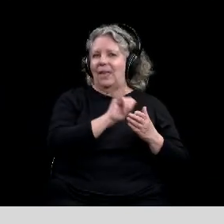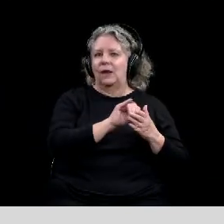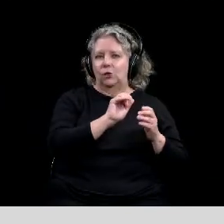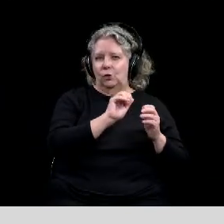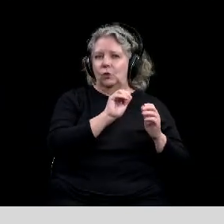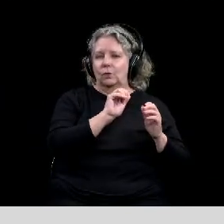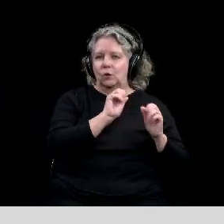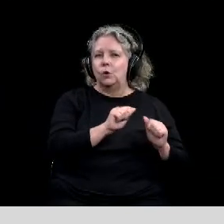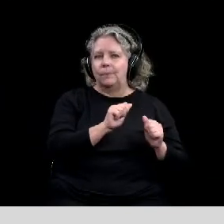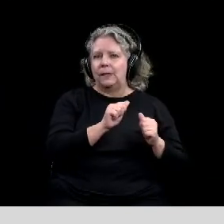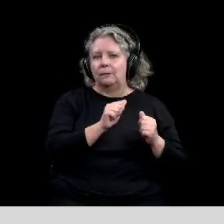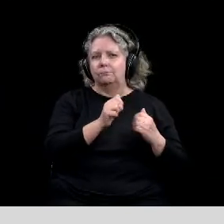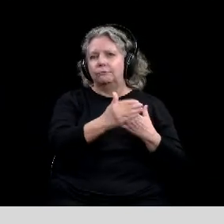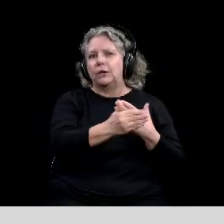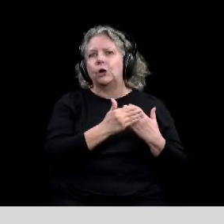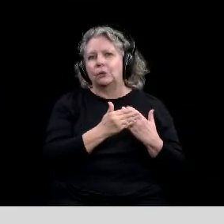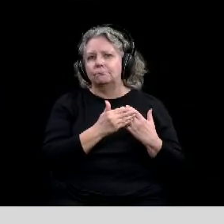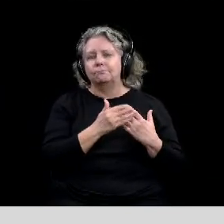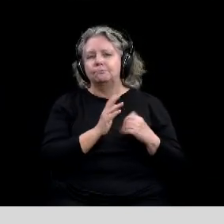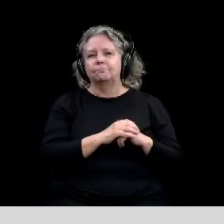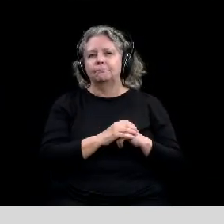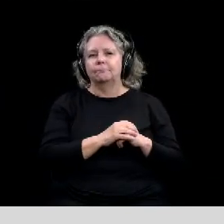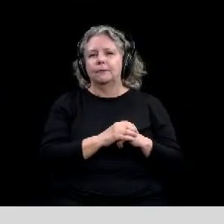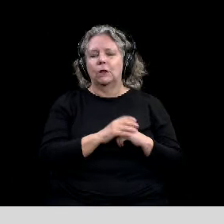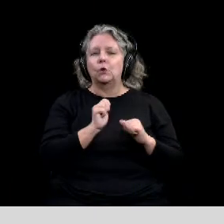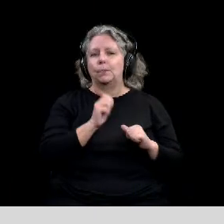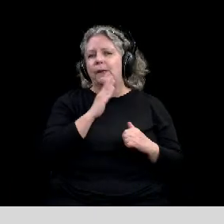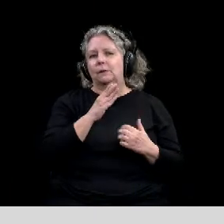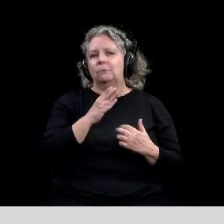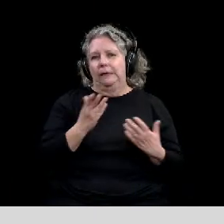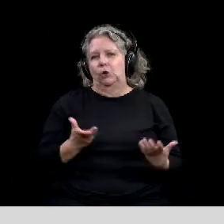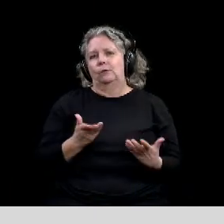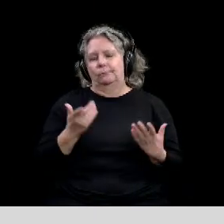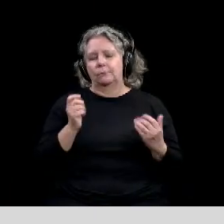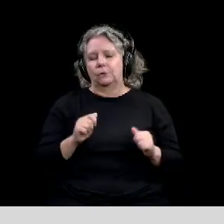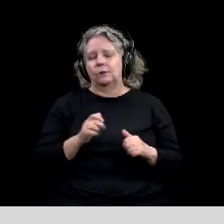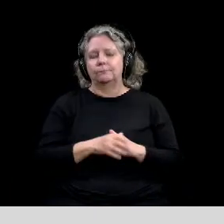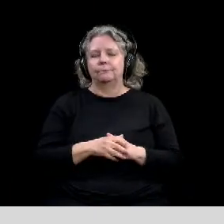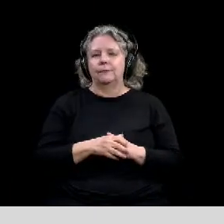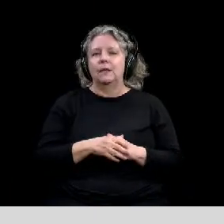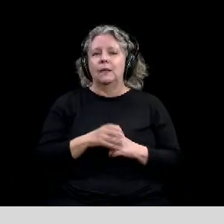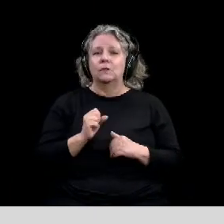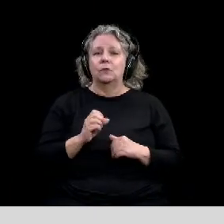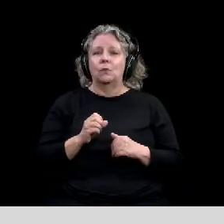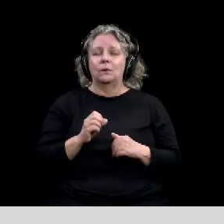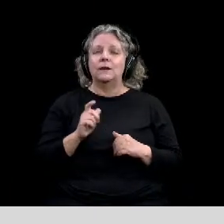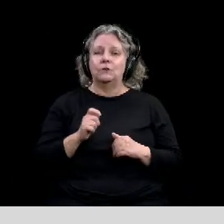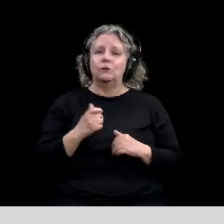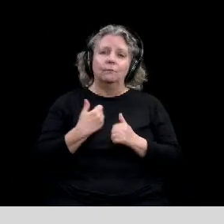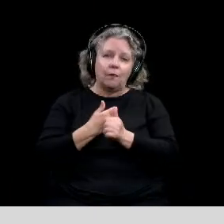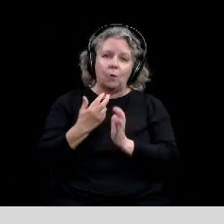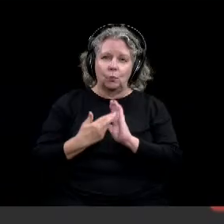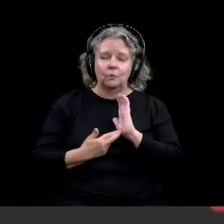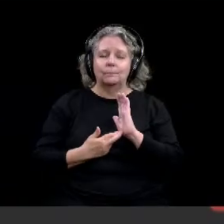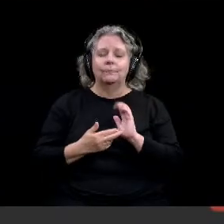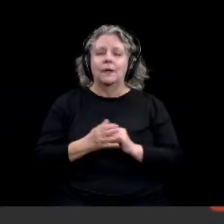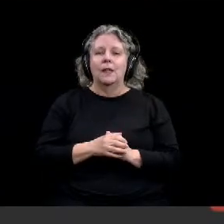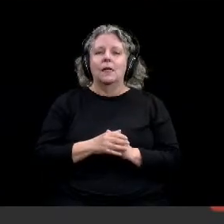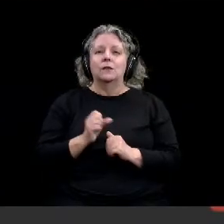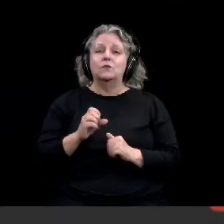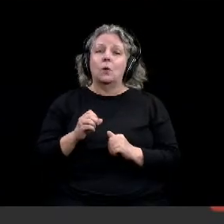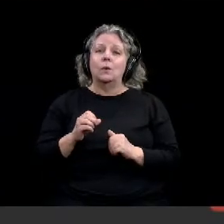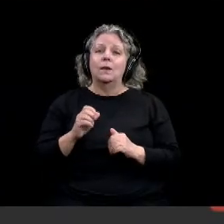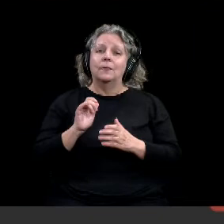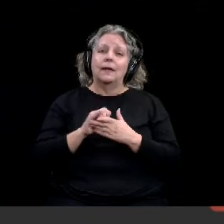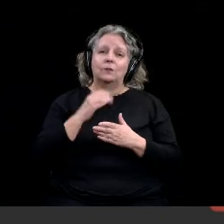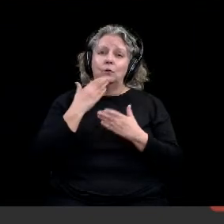reason to get vaccinated at our first opportunity, and again, to maintain those health behaviors that